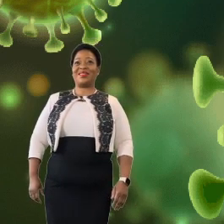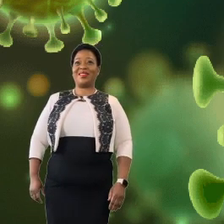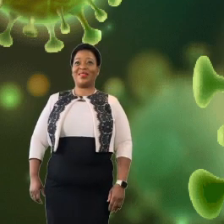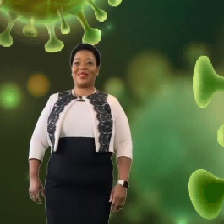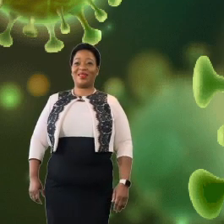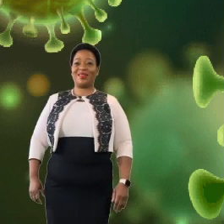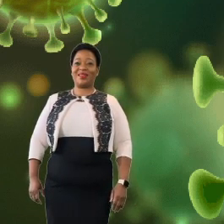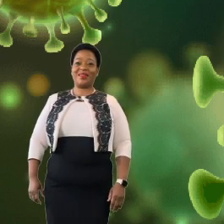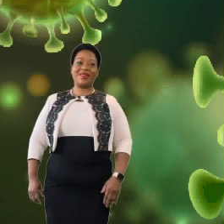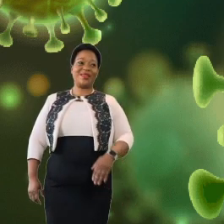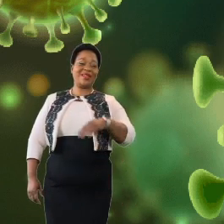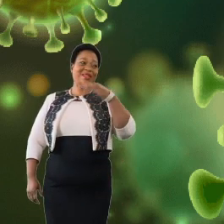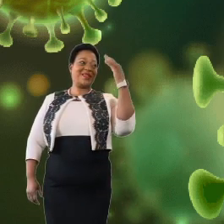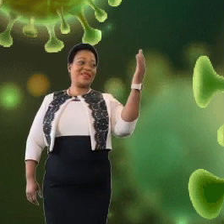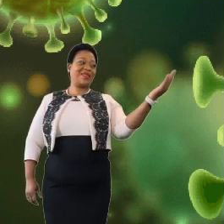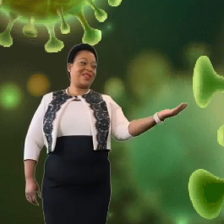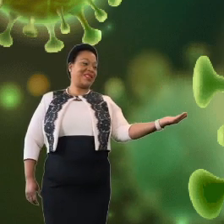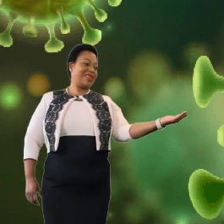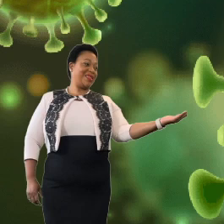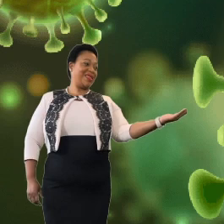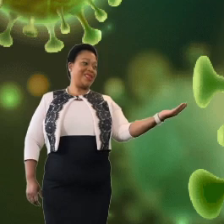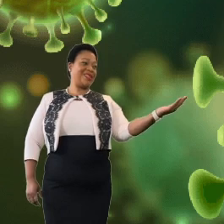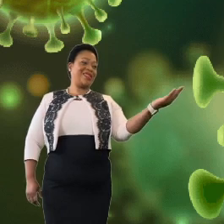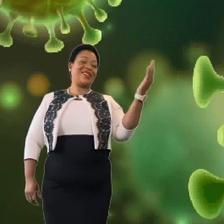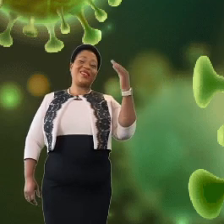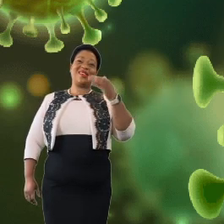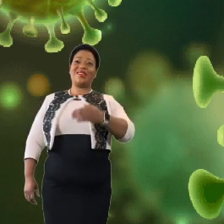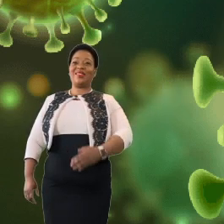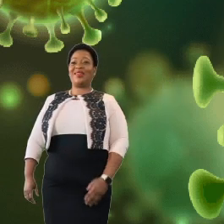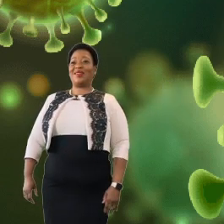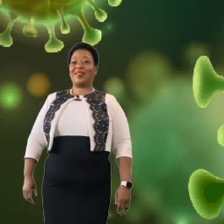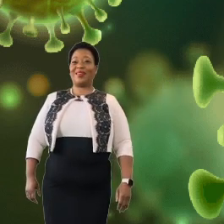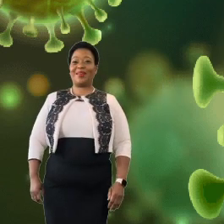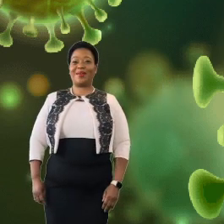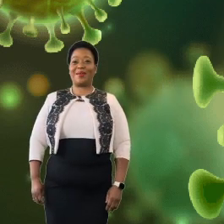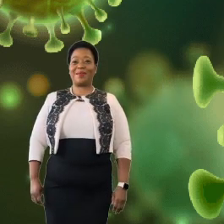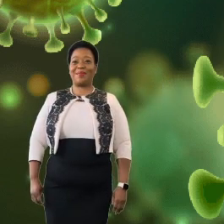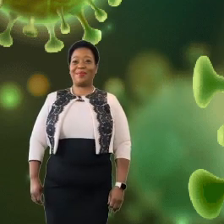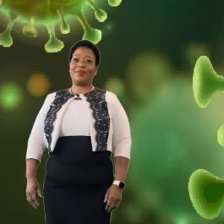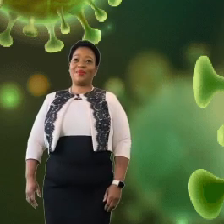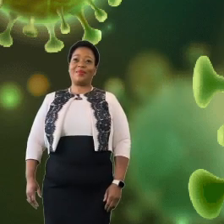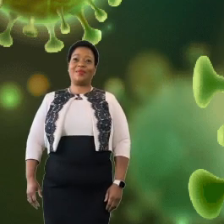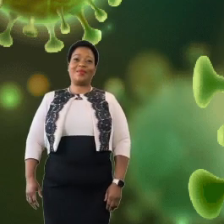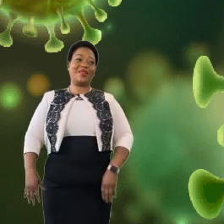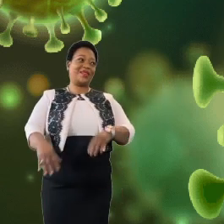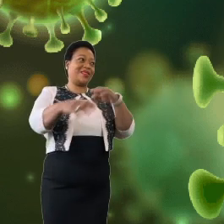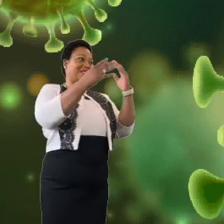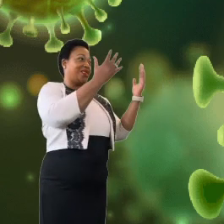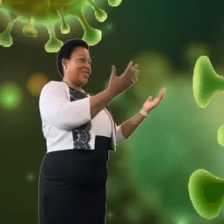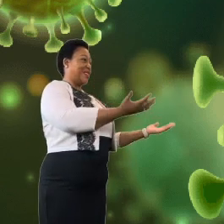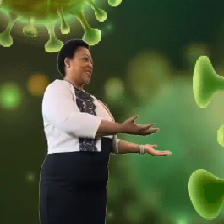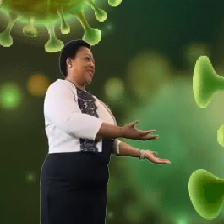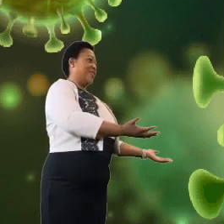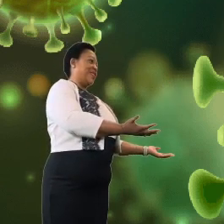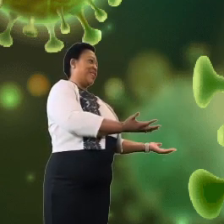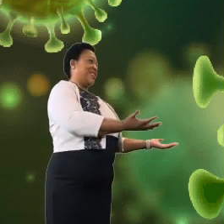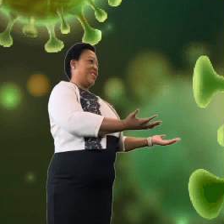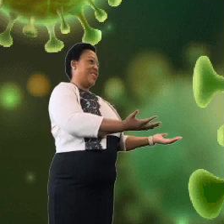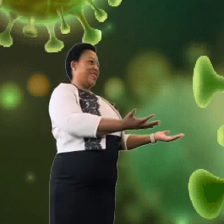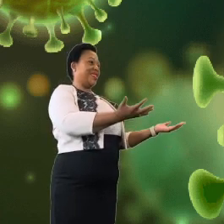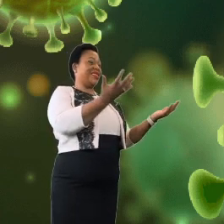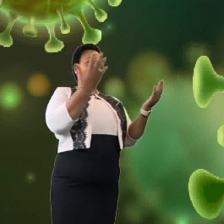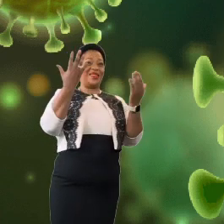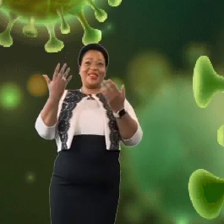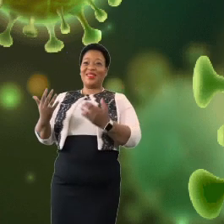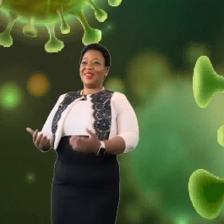government and private sector high impact projects experiencing implementation challenges and delays as a result of these